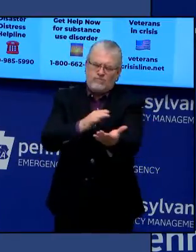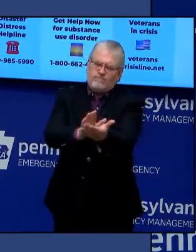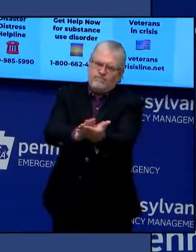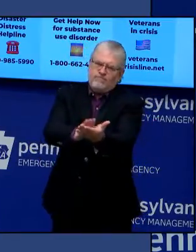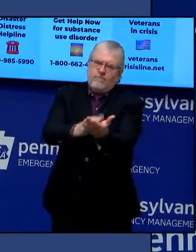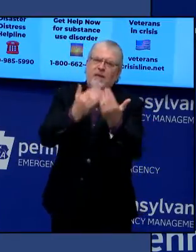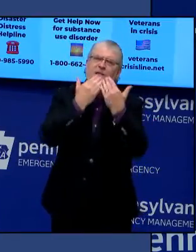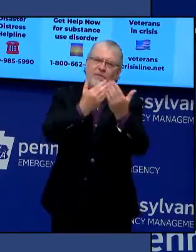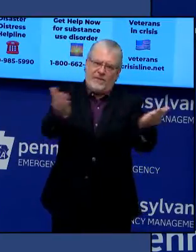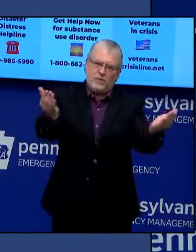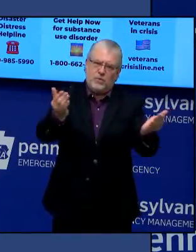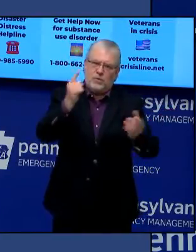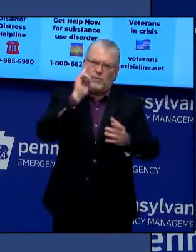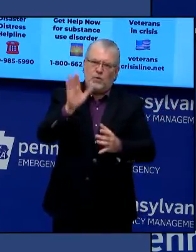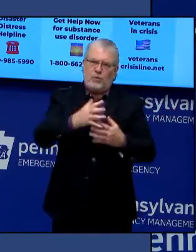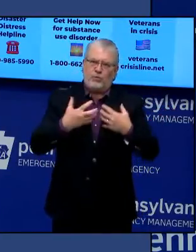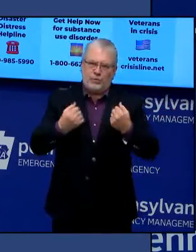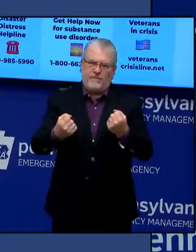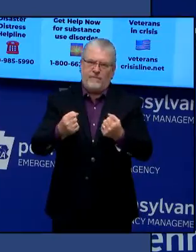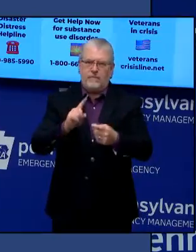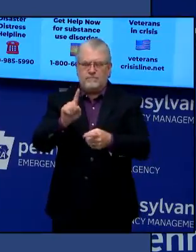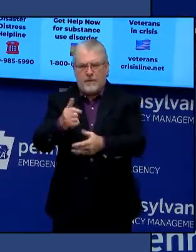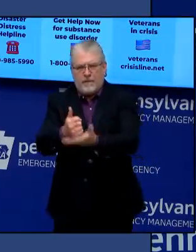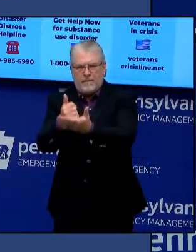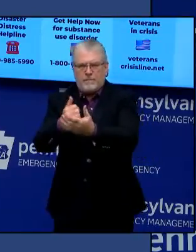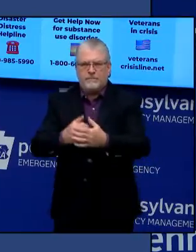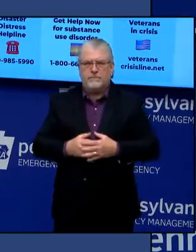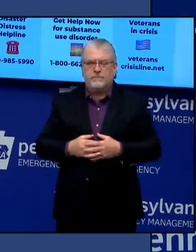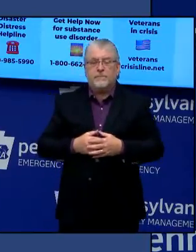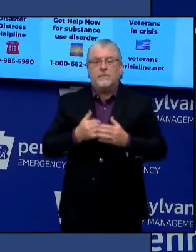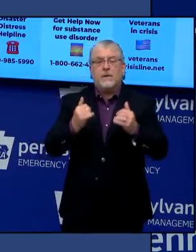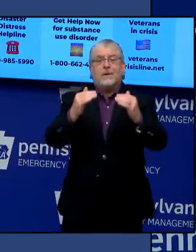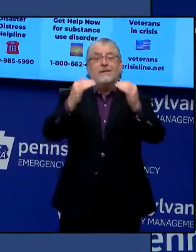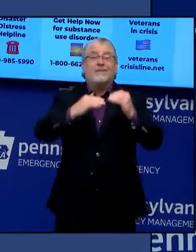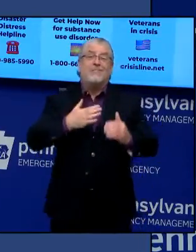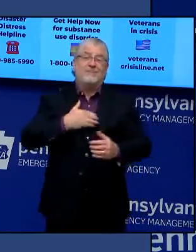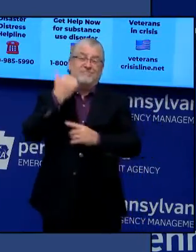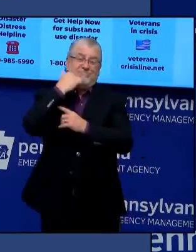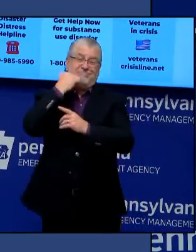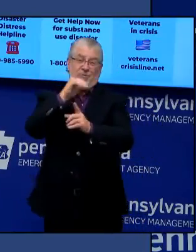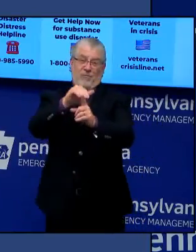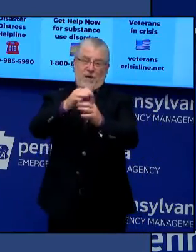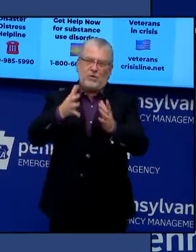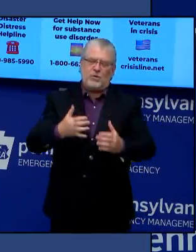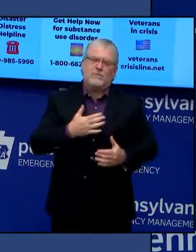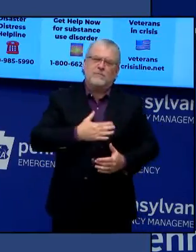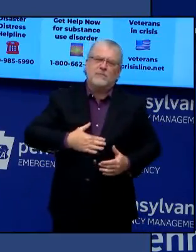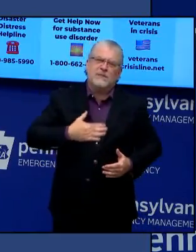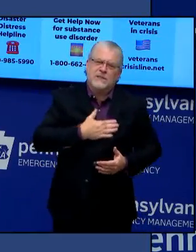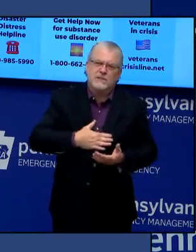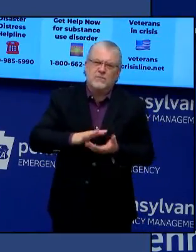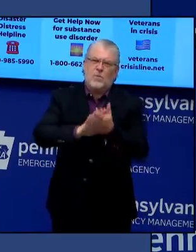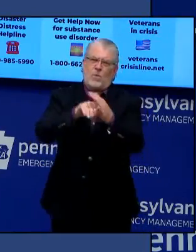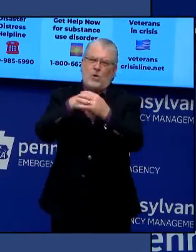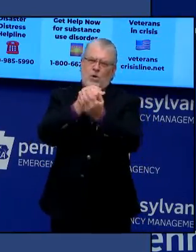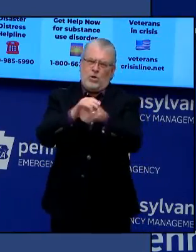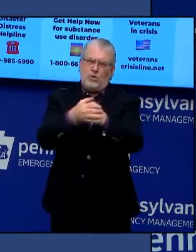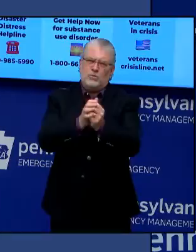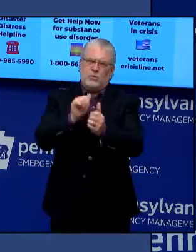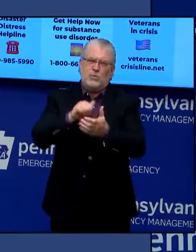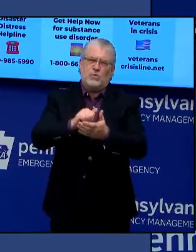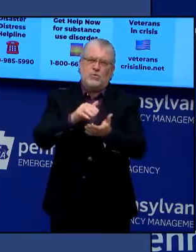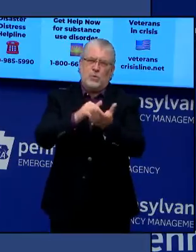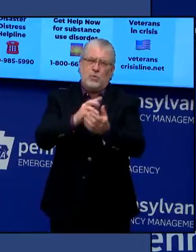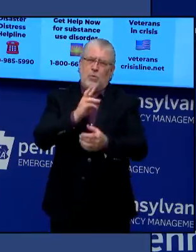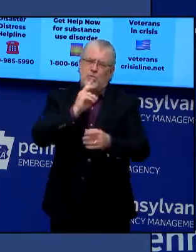Now, here are my daily reminders. Please wash your hands with soap and water for at least 20 seconds, or the time that it takes to